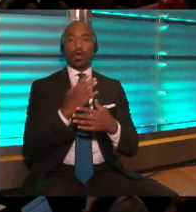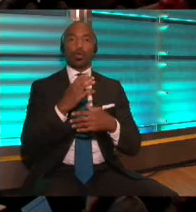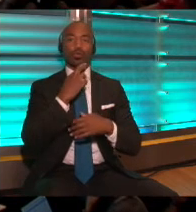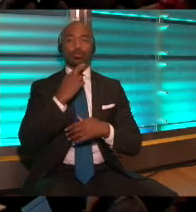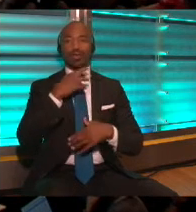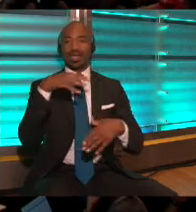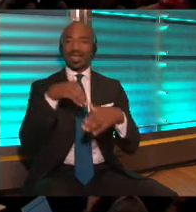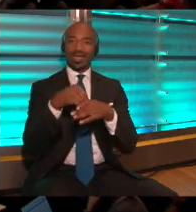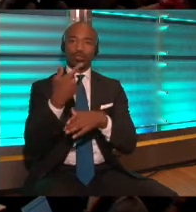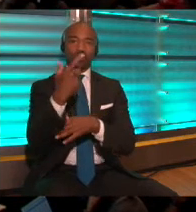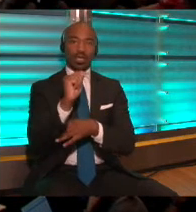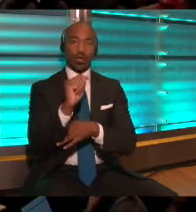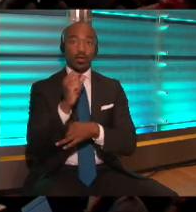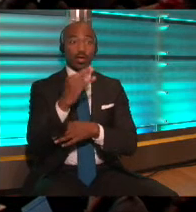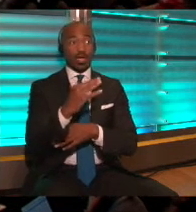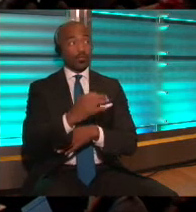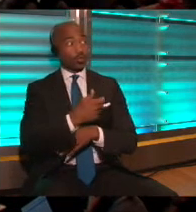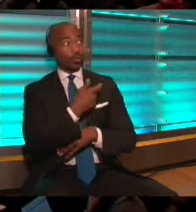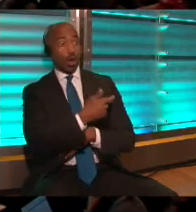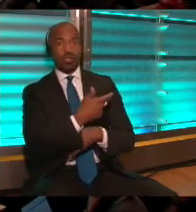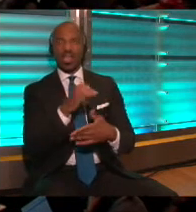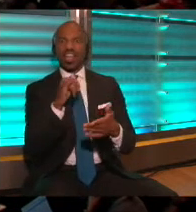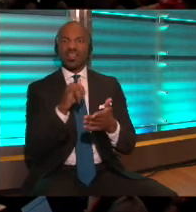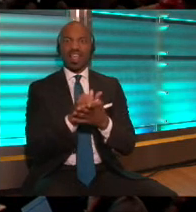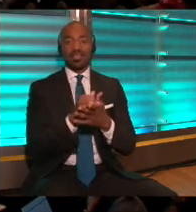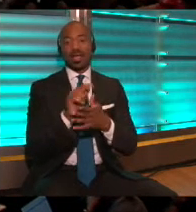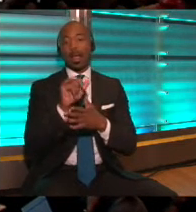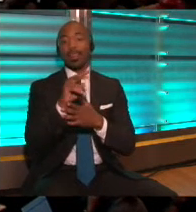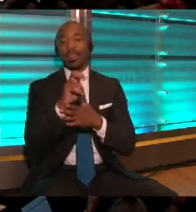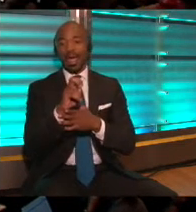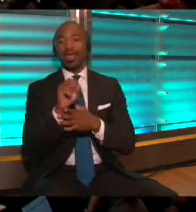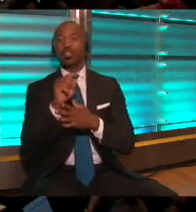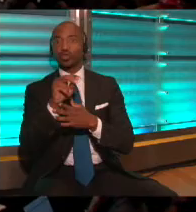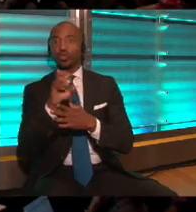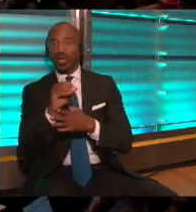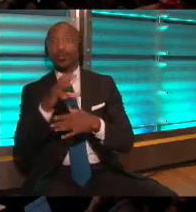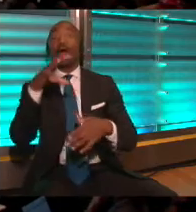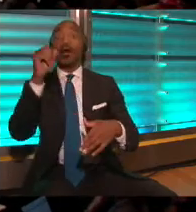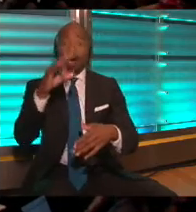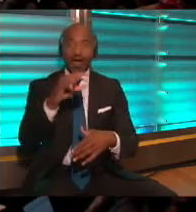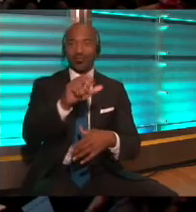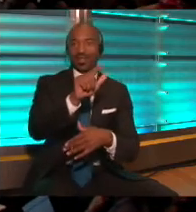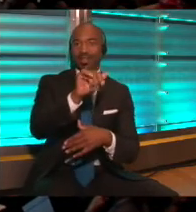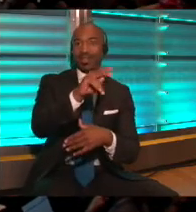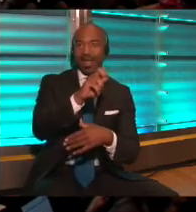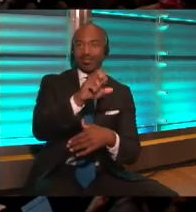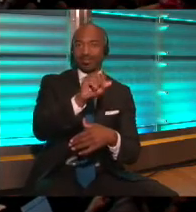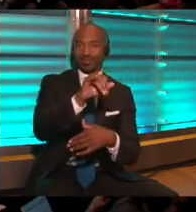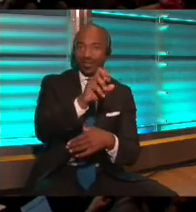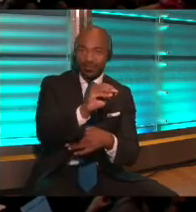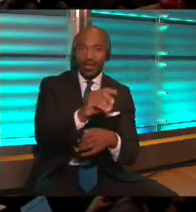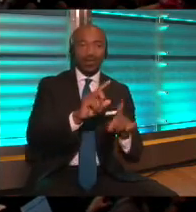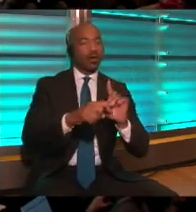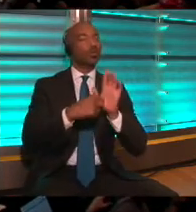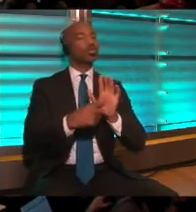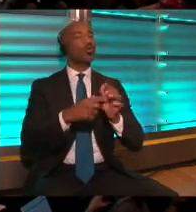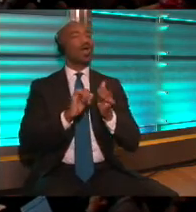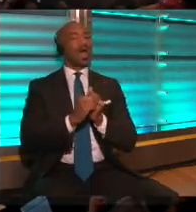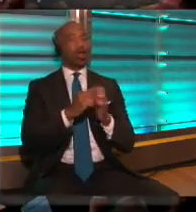streams, this is kind of a meta moment. You're watching a live stream of a live stream. But we're gonna talk to you about the role that that plays in our business